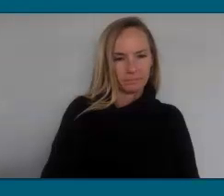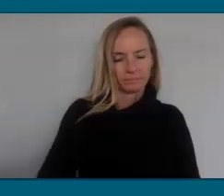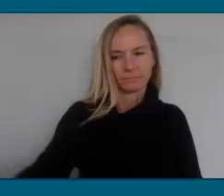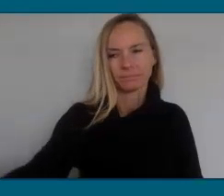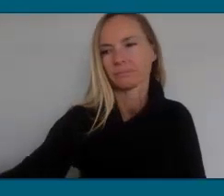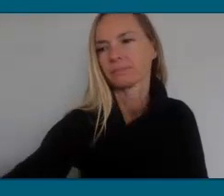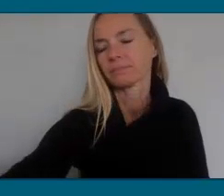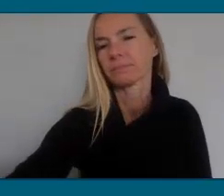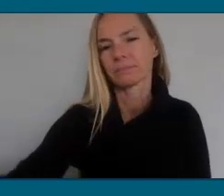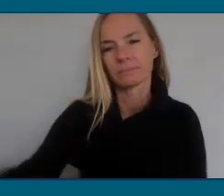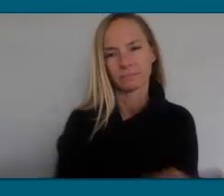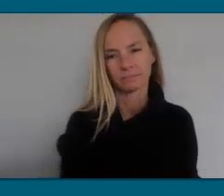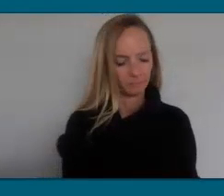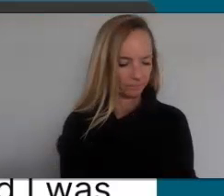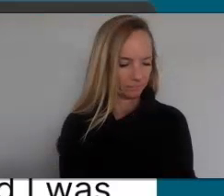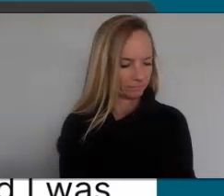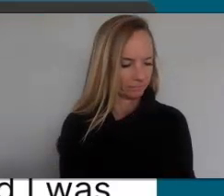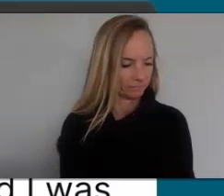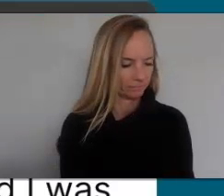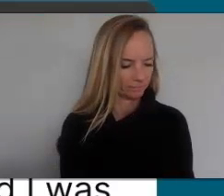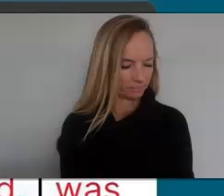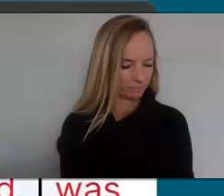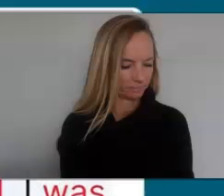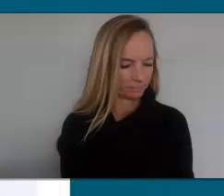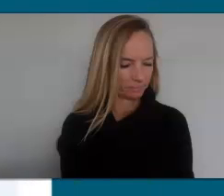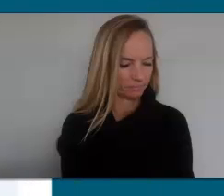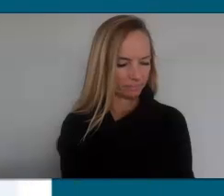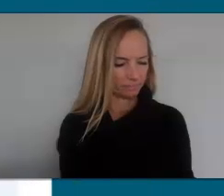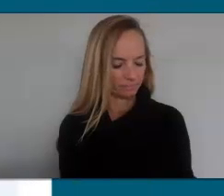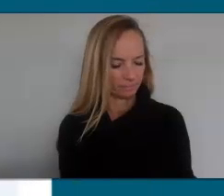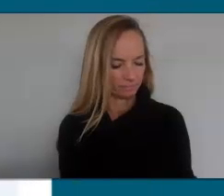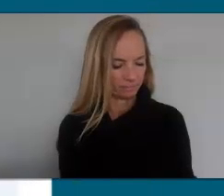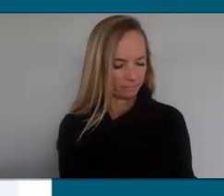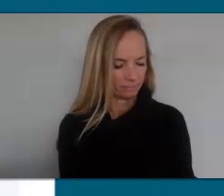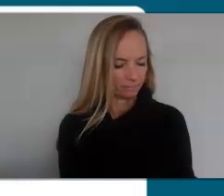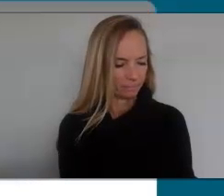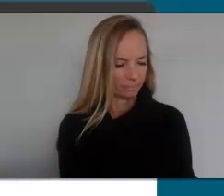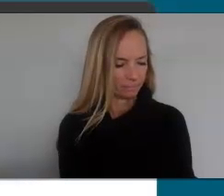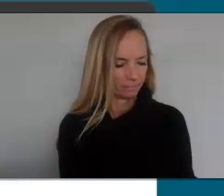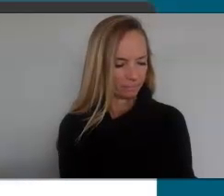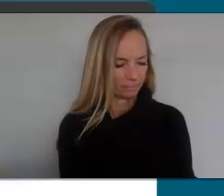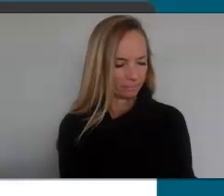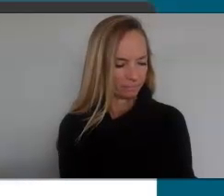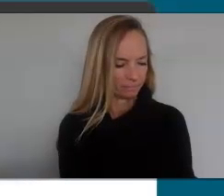assistant. Grammarly can rewrite full sentences to make sure your message comes through clearly.